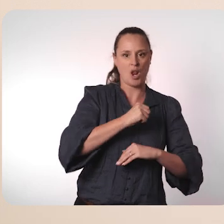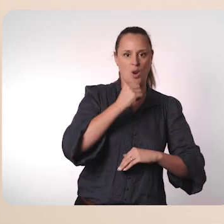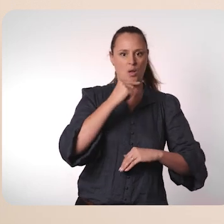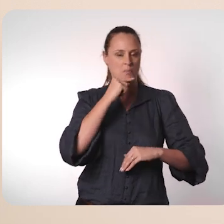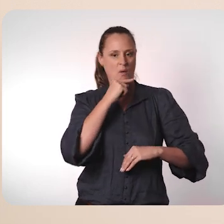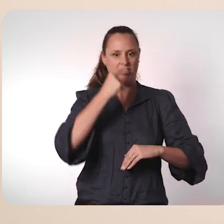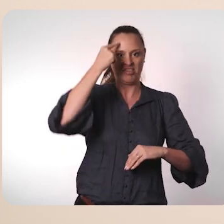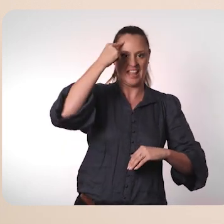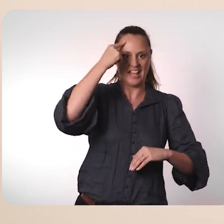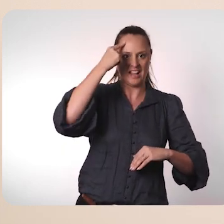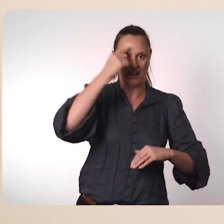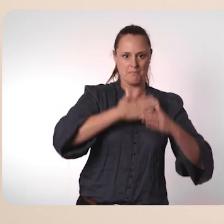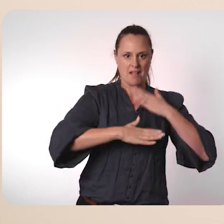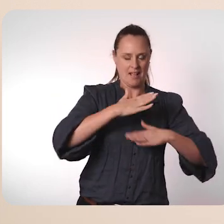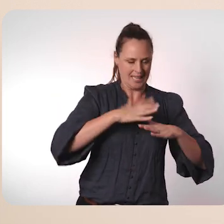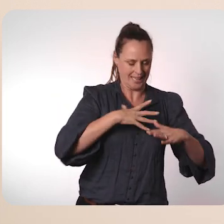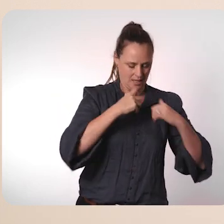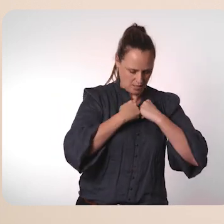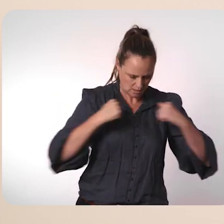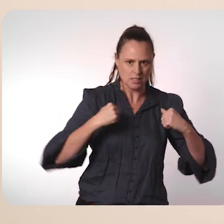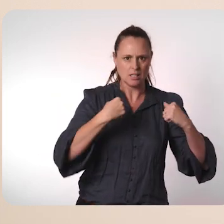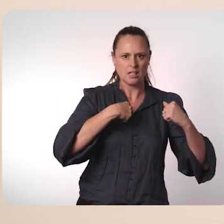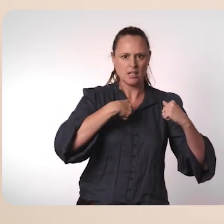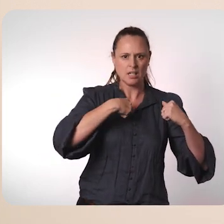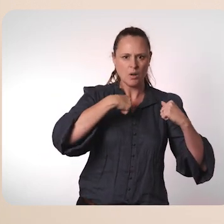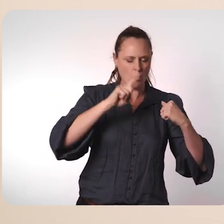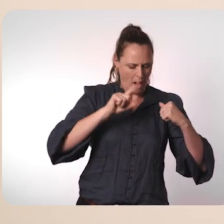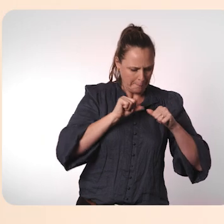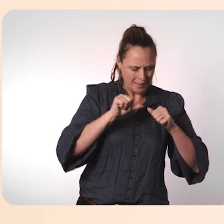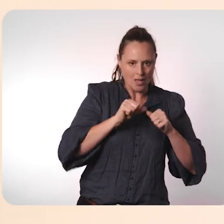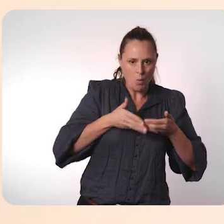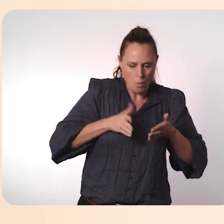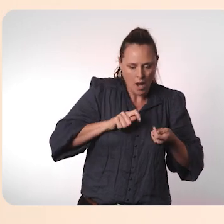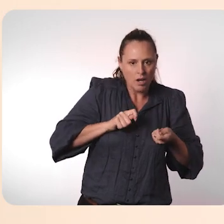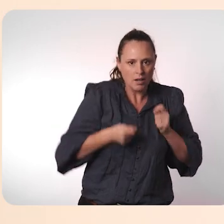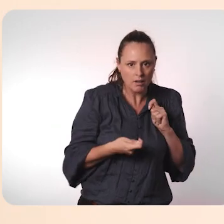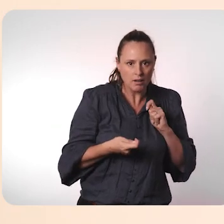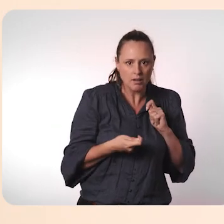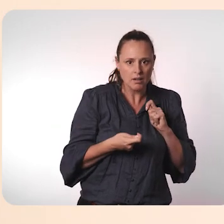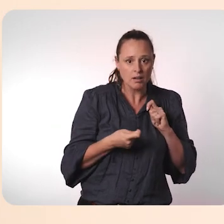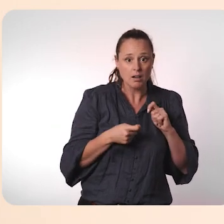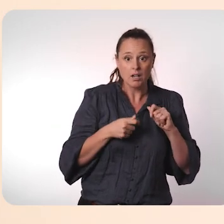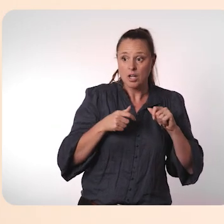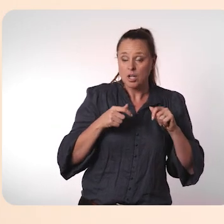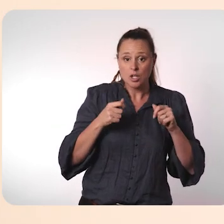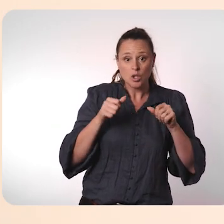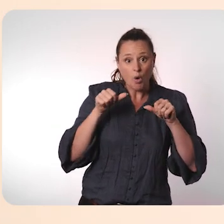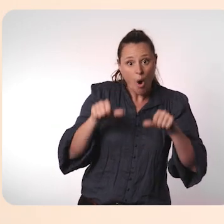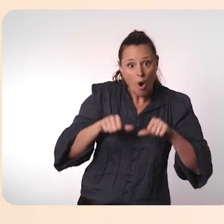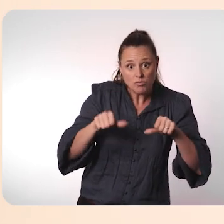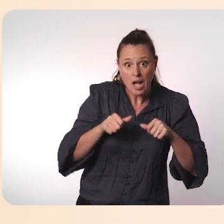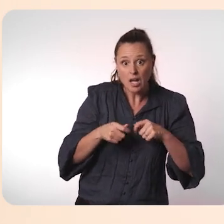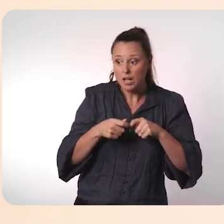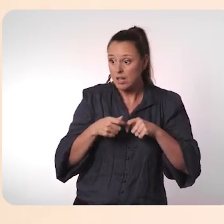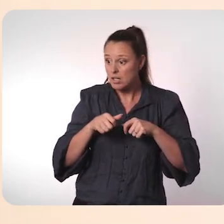to be gentle, and that it's okay to be vulnerable, and that it's okay to not always have